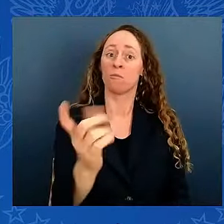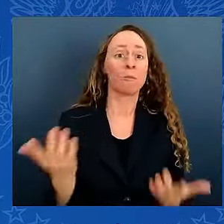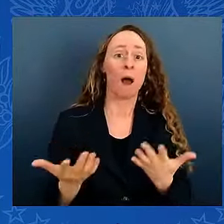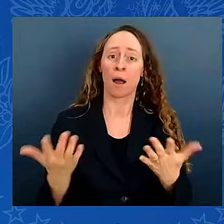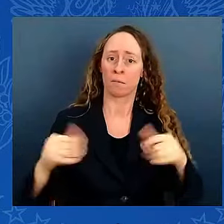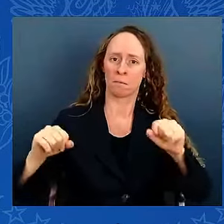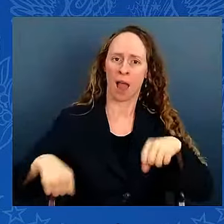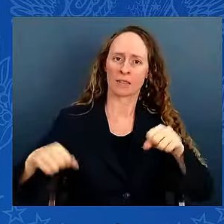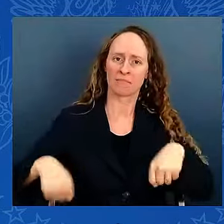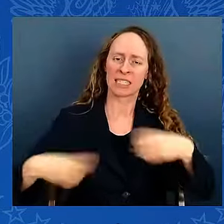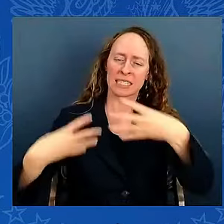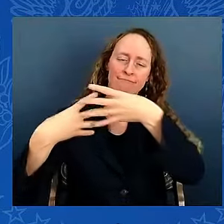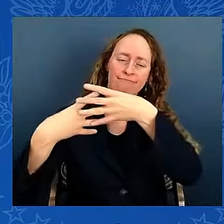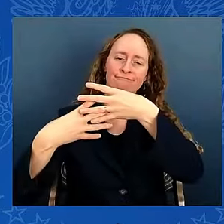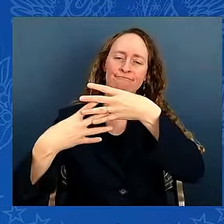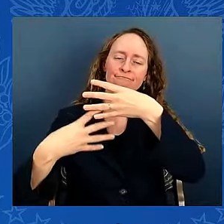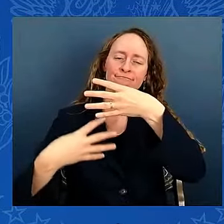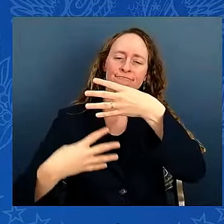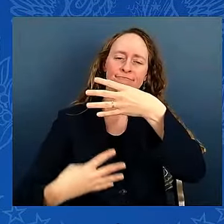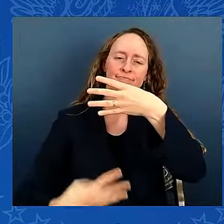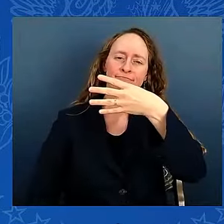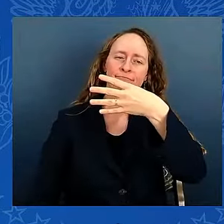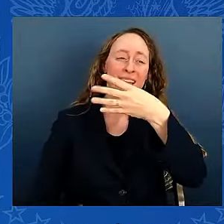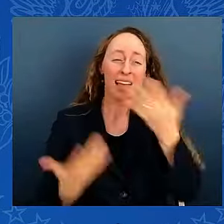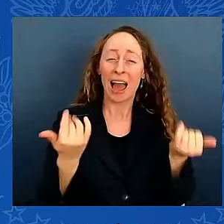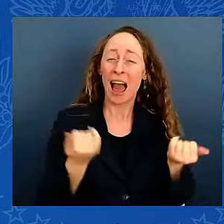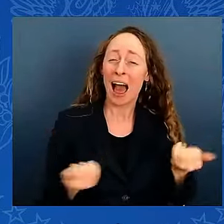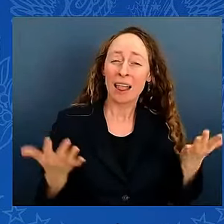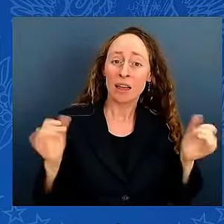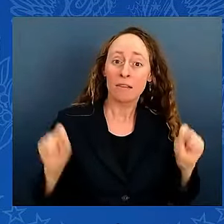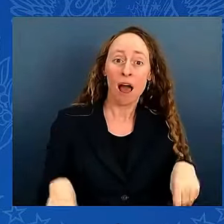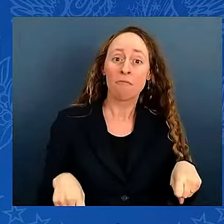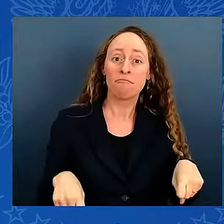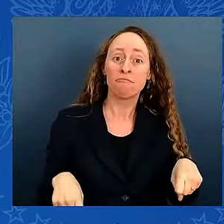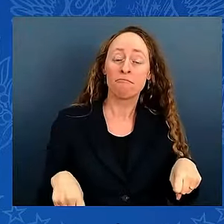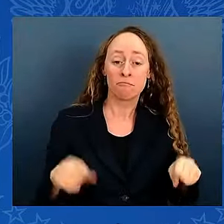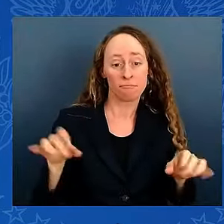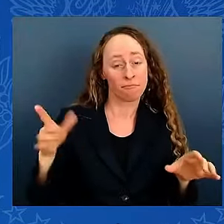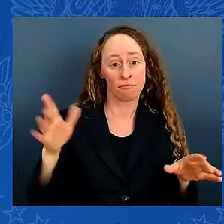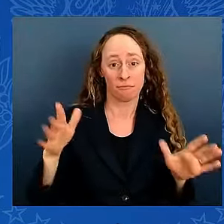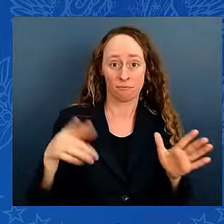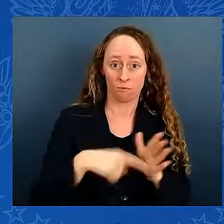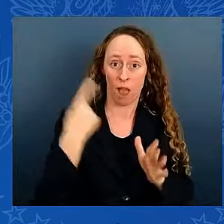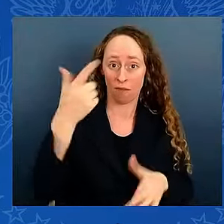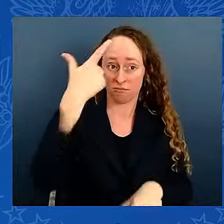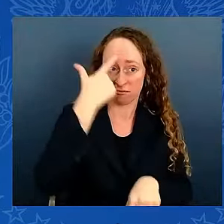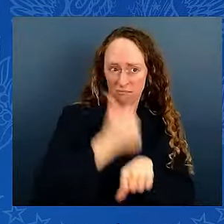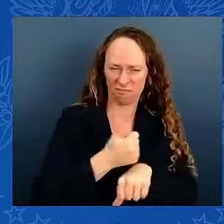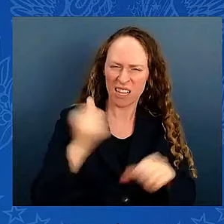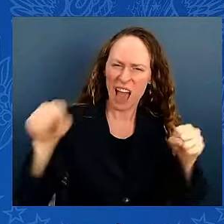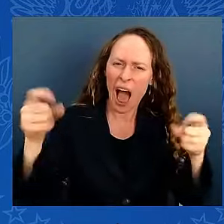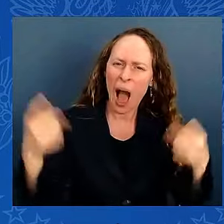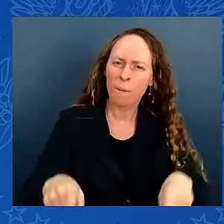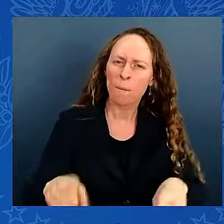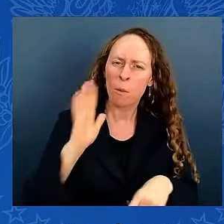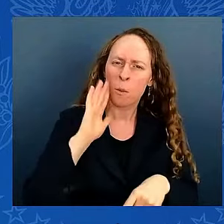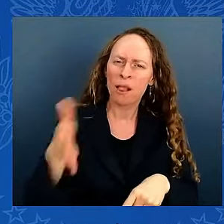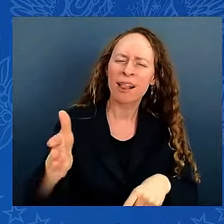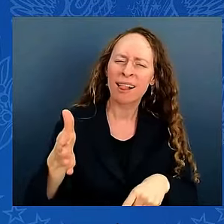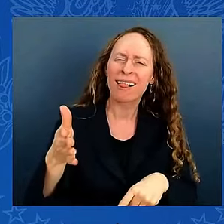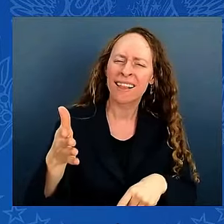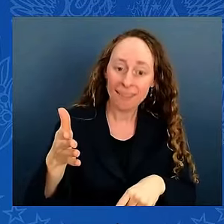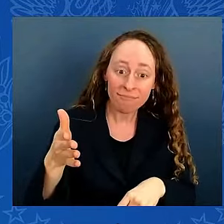that thinks anything is possible when we set mind to do it. That's what all of you embody. On behalf of the entire